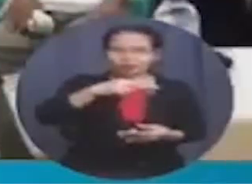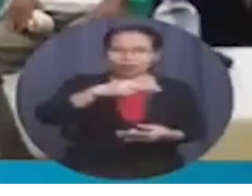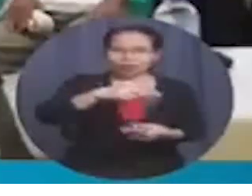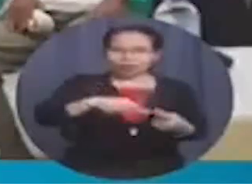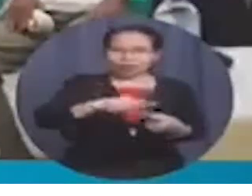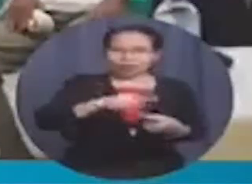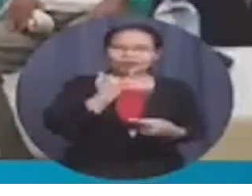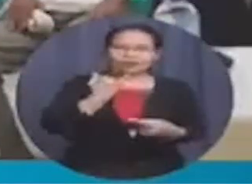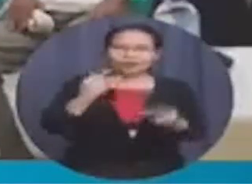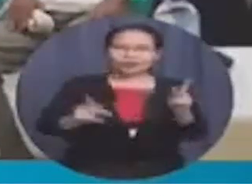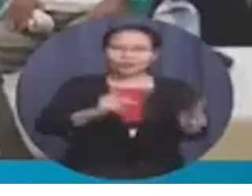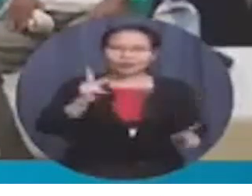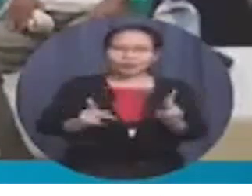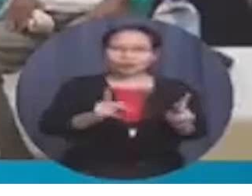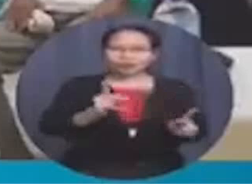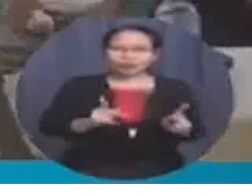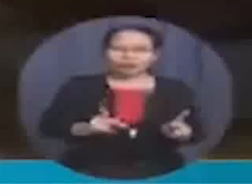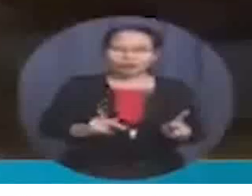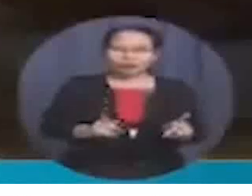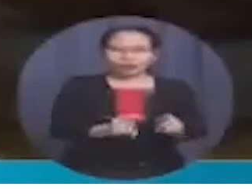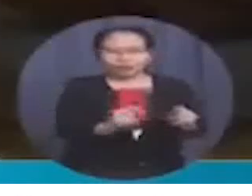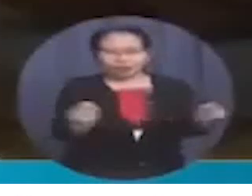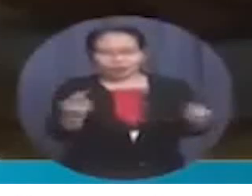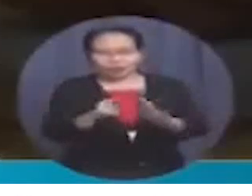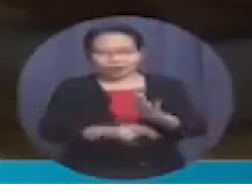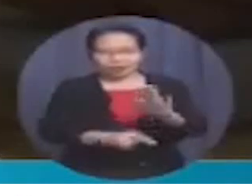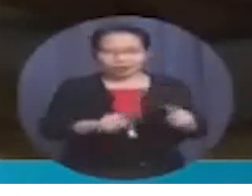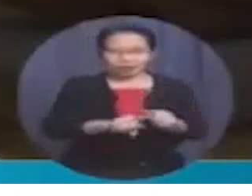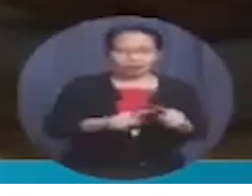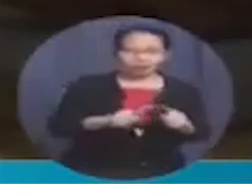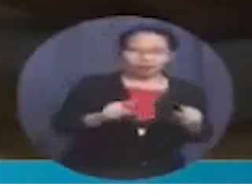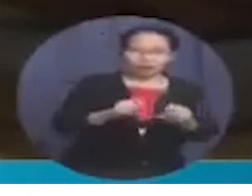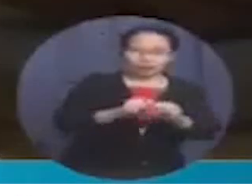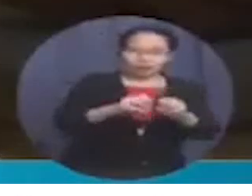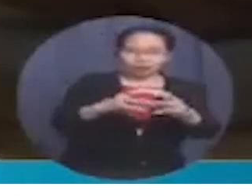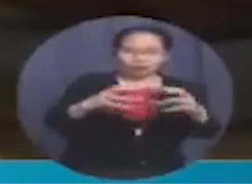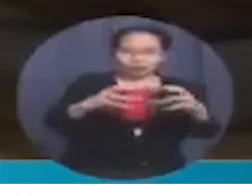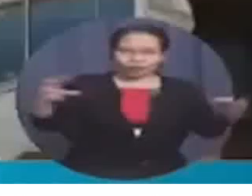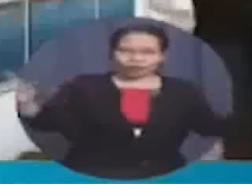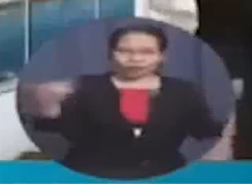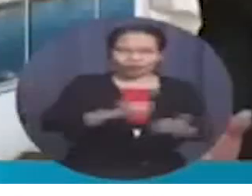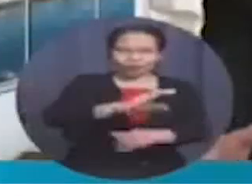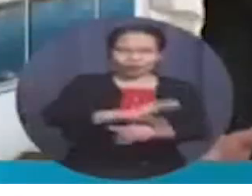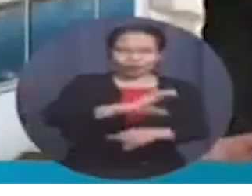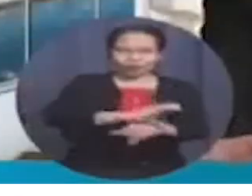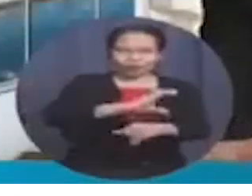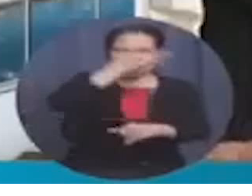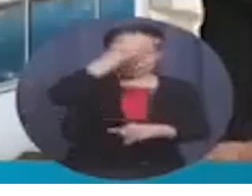When the Israelites transgress so much to the point that they have neglected their